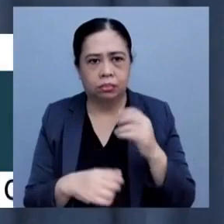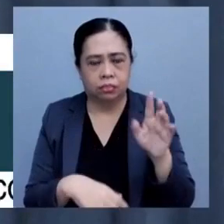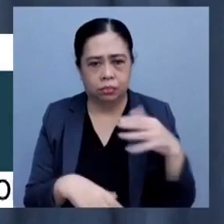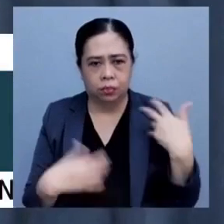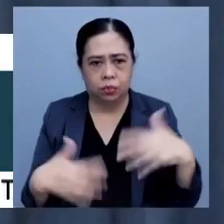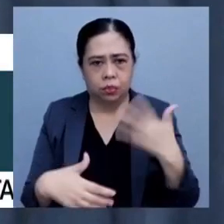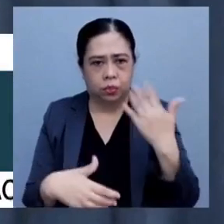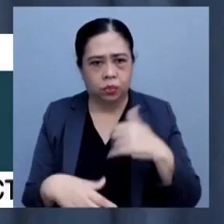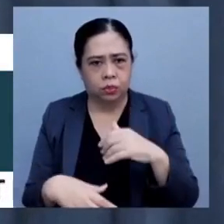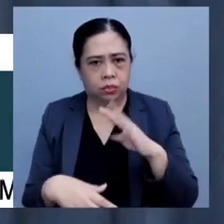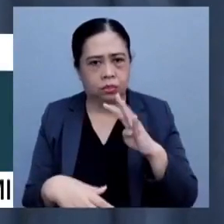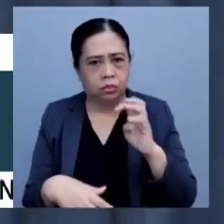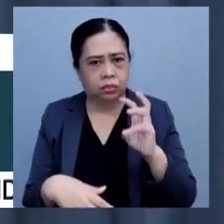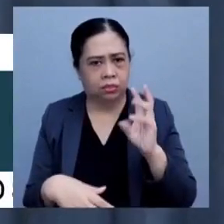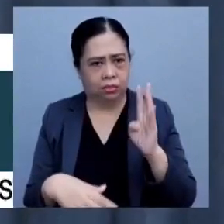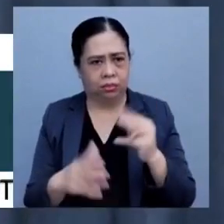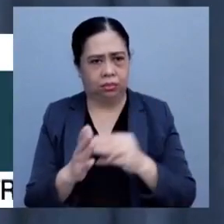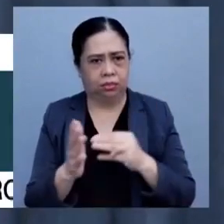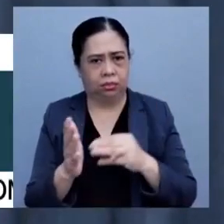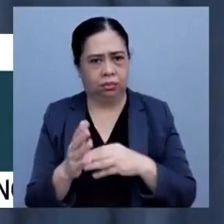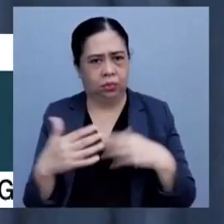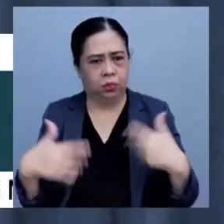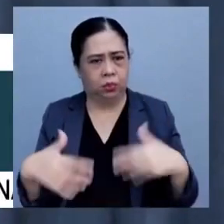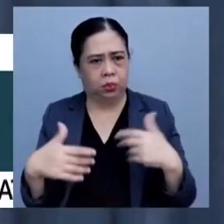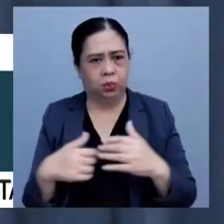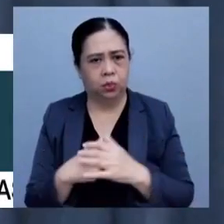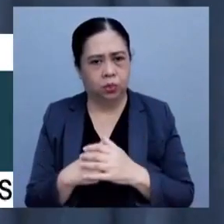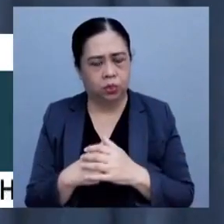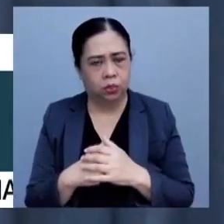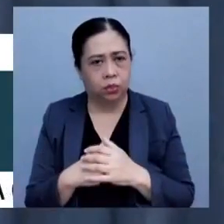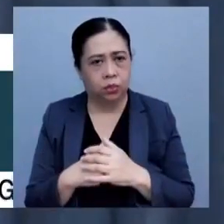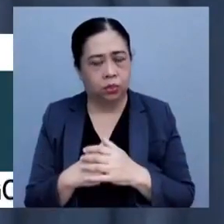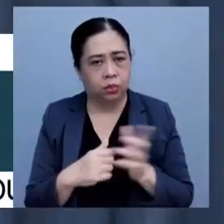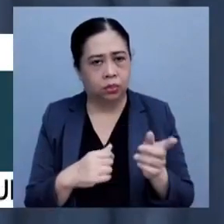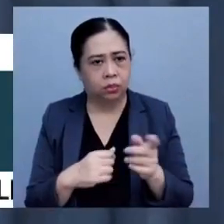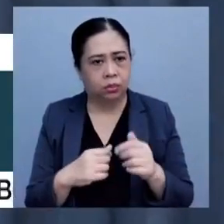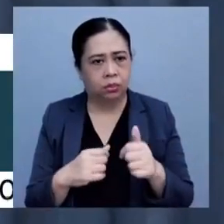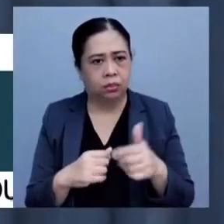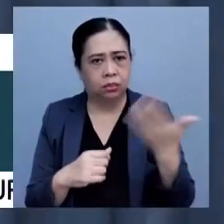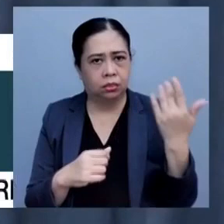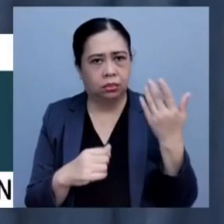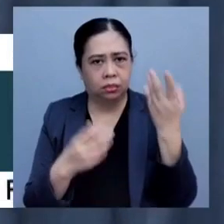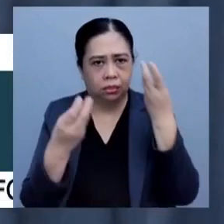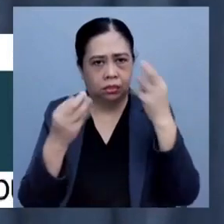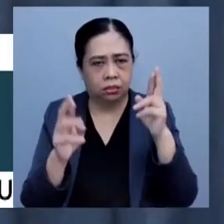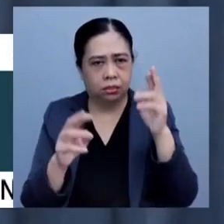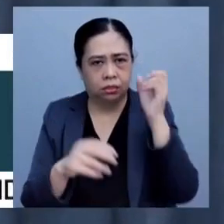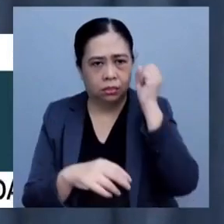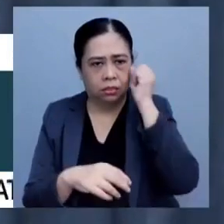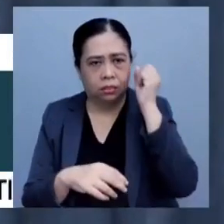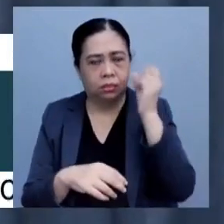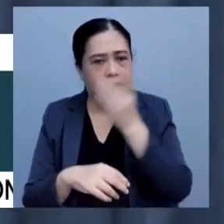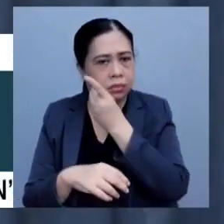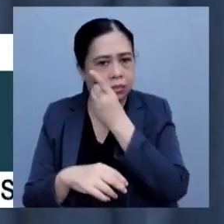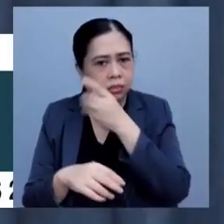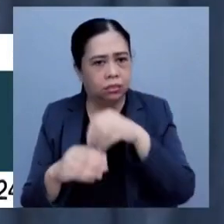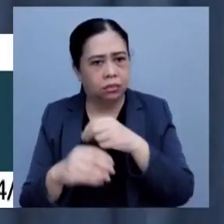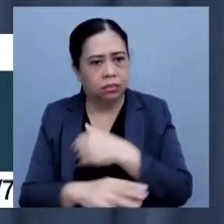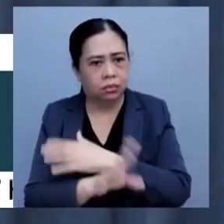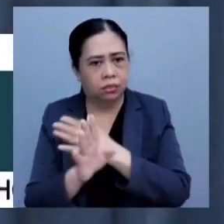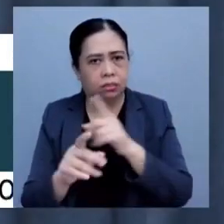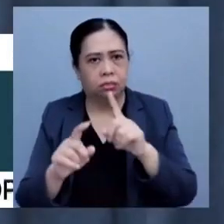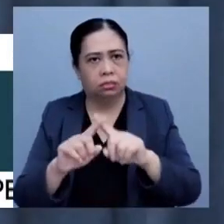million per year, no? Ang kidating mayor Sara Duterte sa Davao, samantalang yung ibang